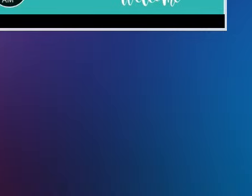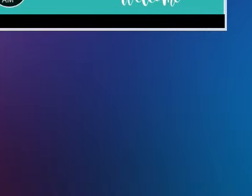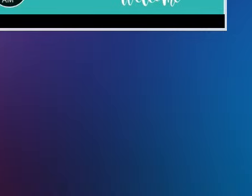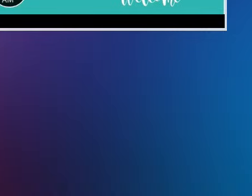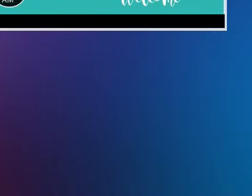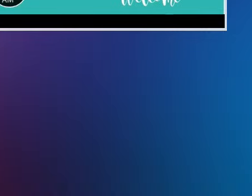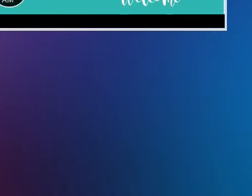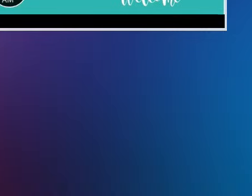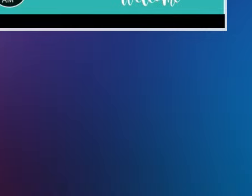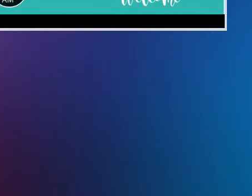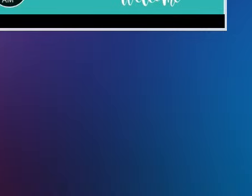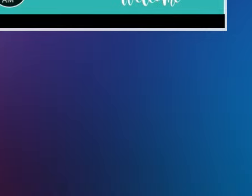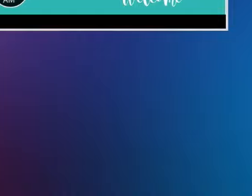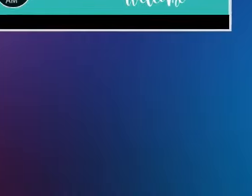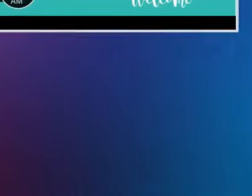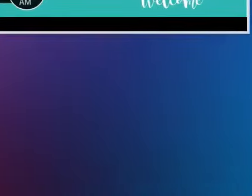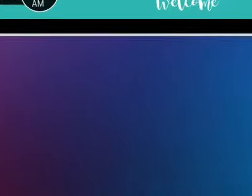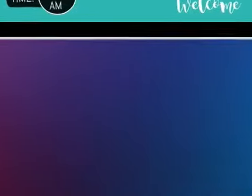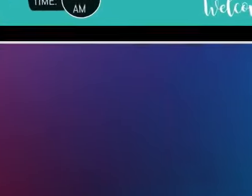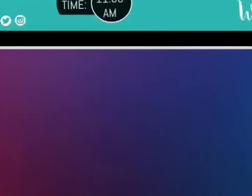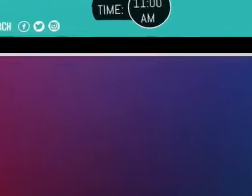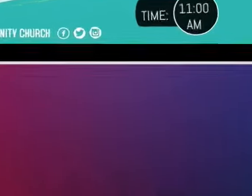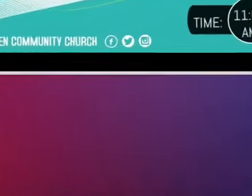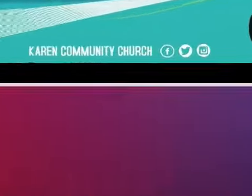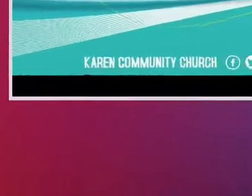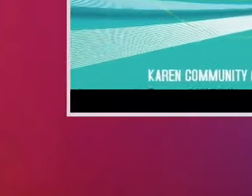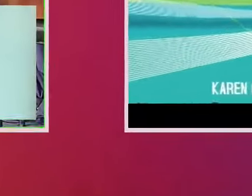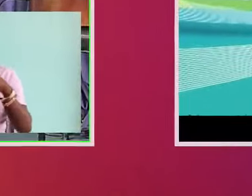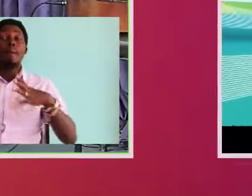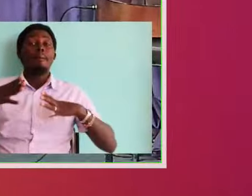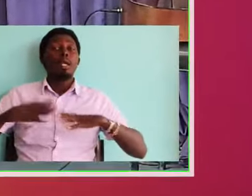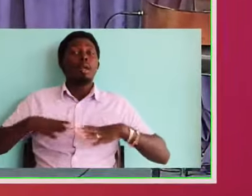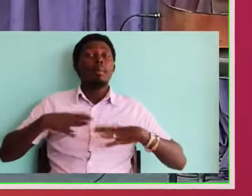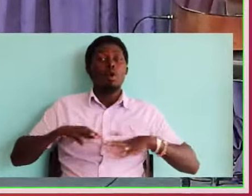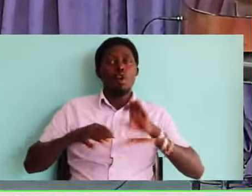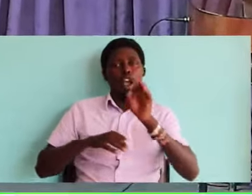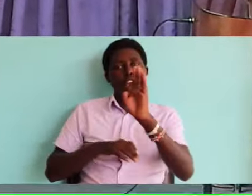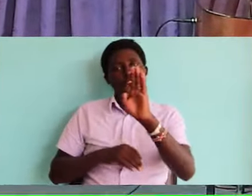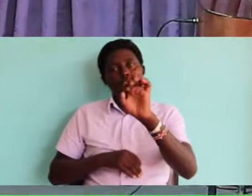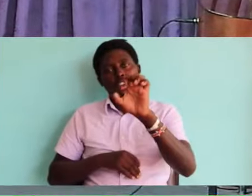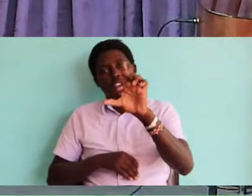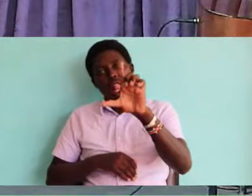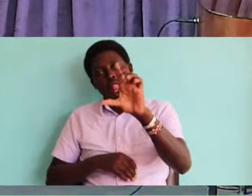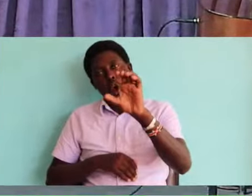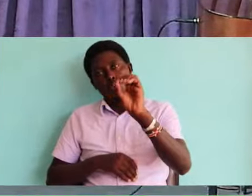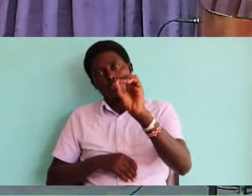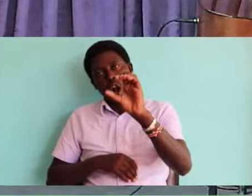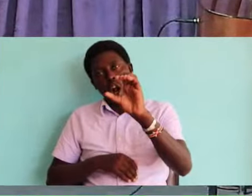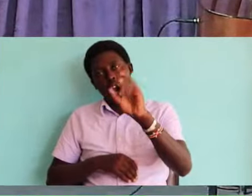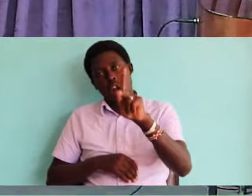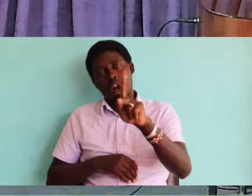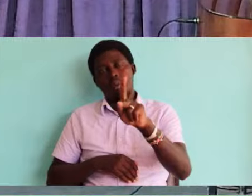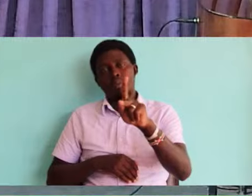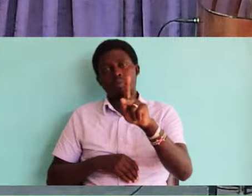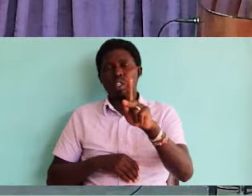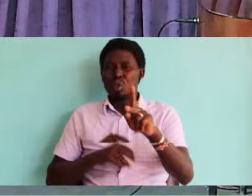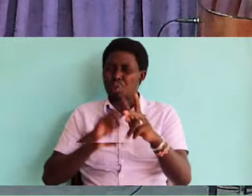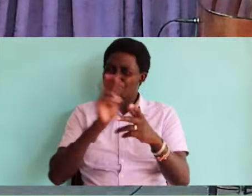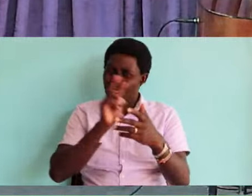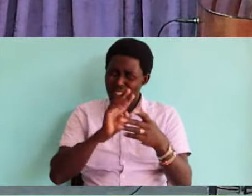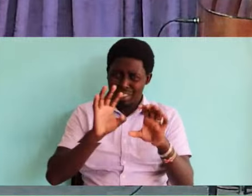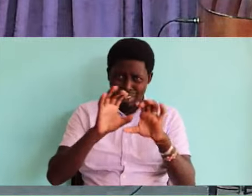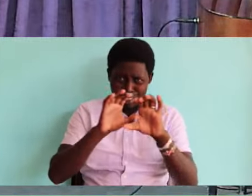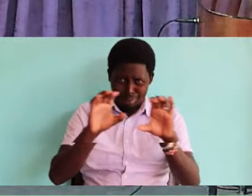in ministry to the flock. I was going through that passage, and I could